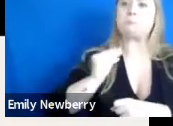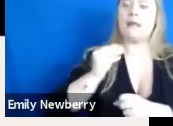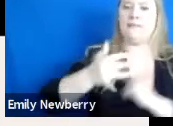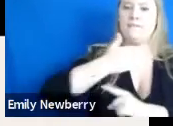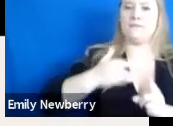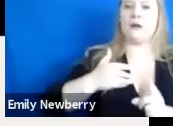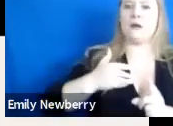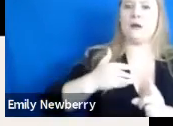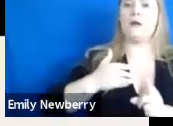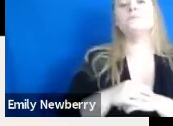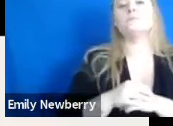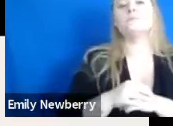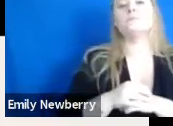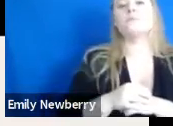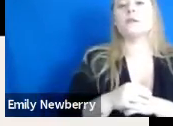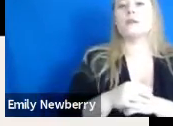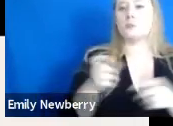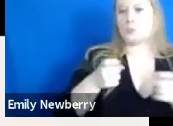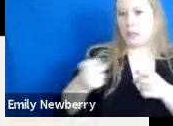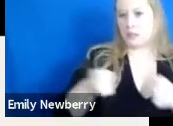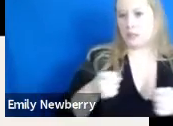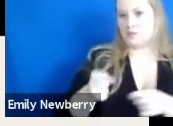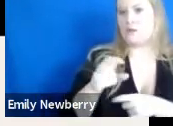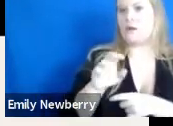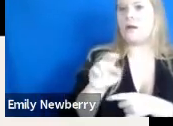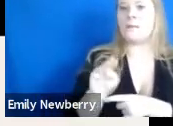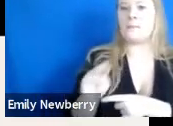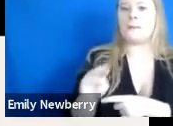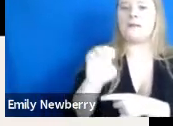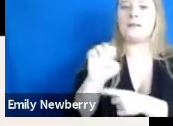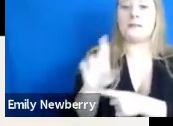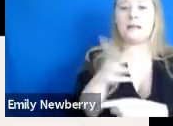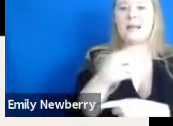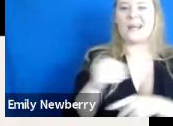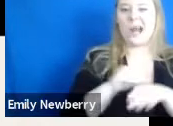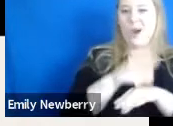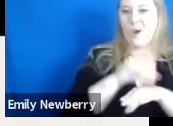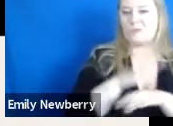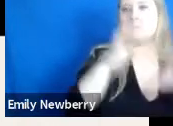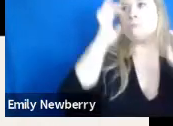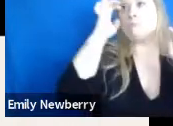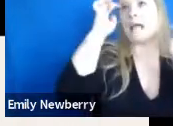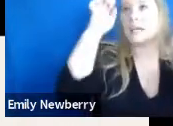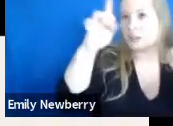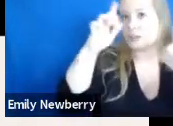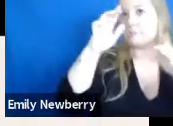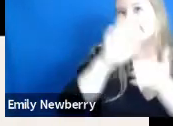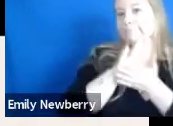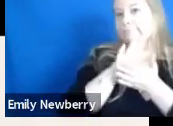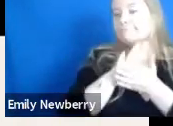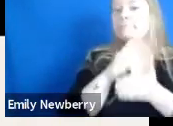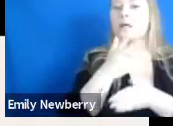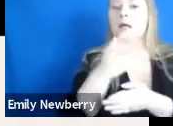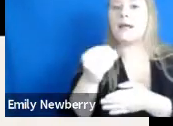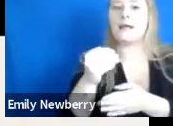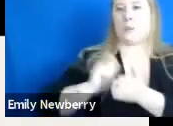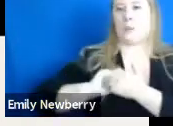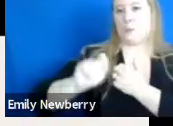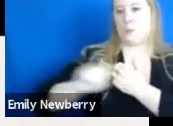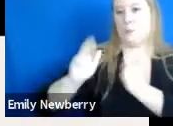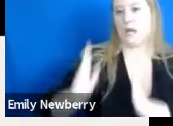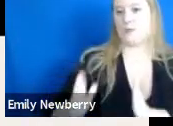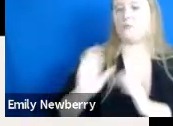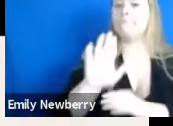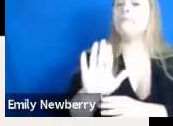regulator for the New Mexico Environment Department and as a consultant, educator, and freelance writer. His accomplishments